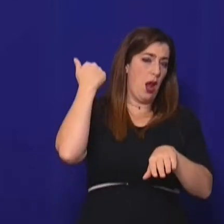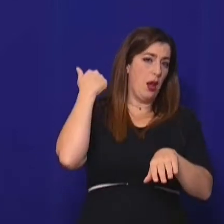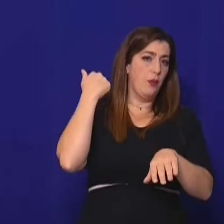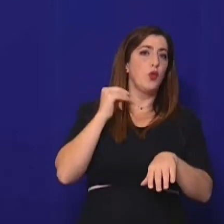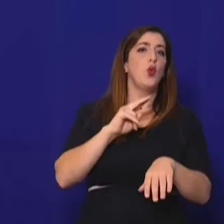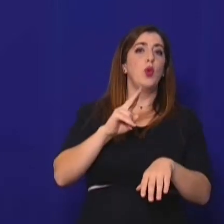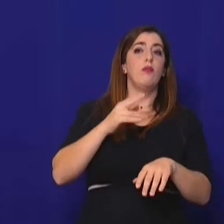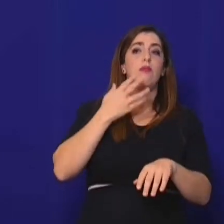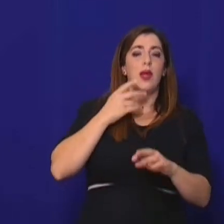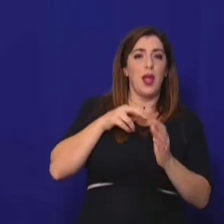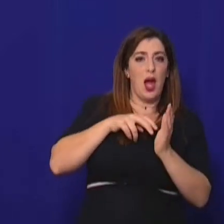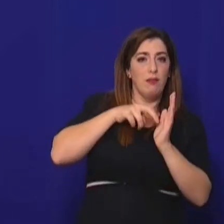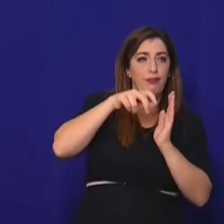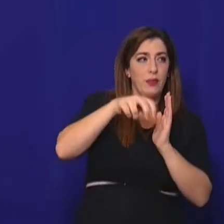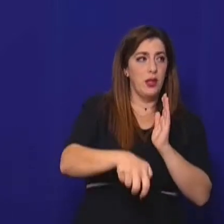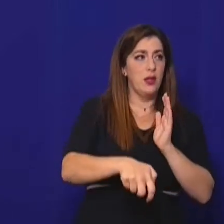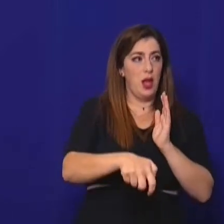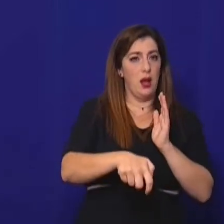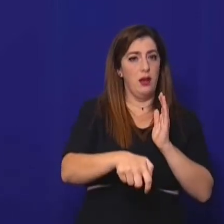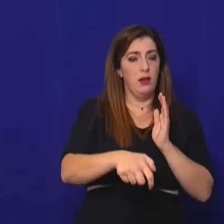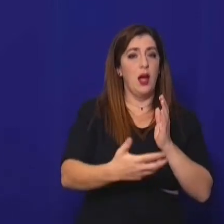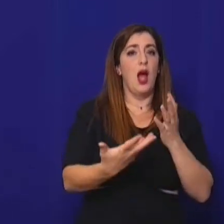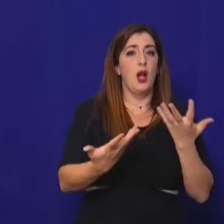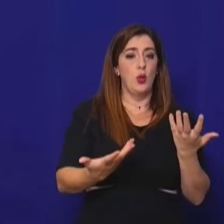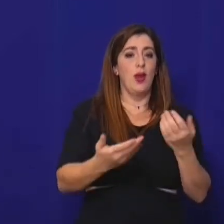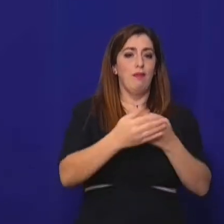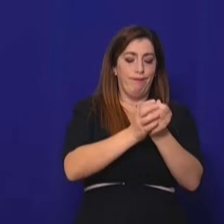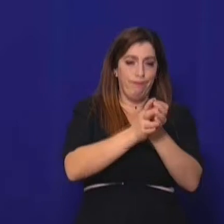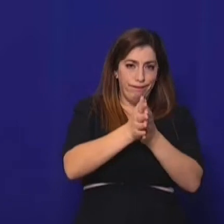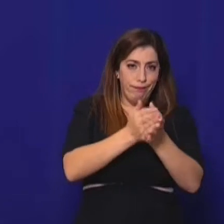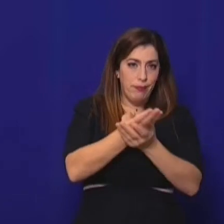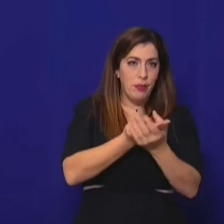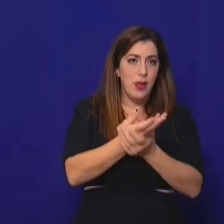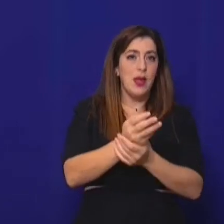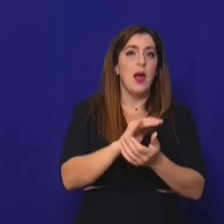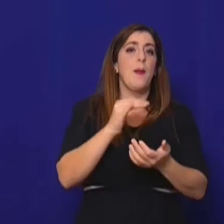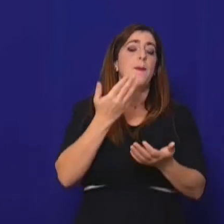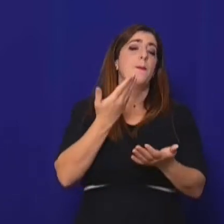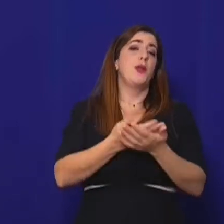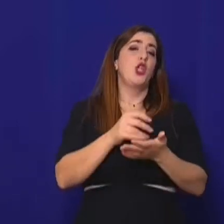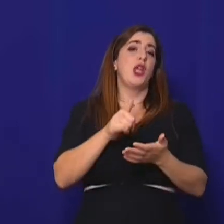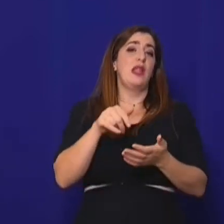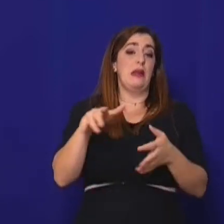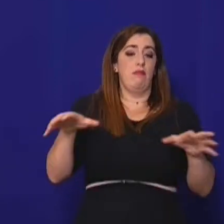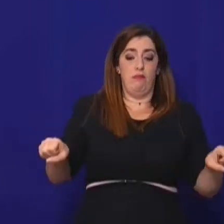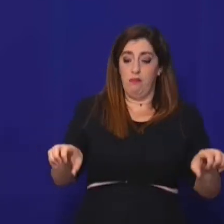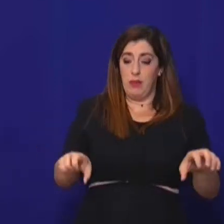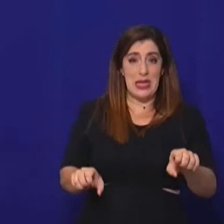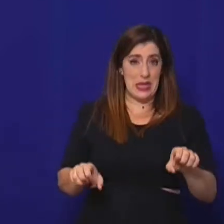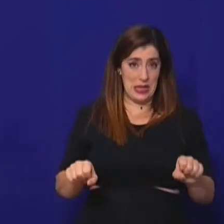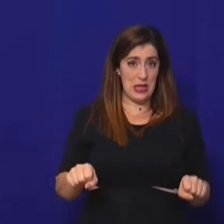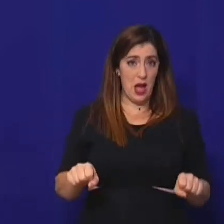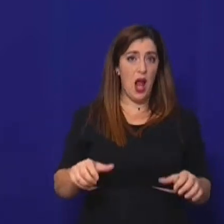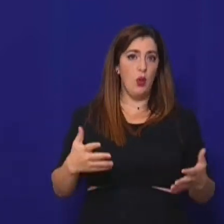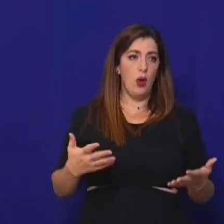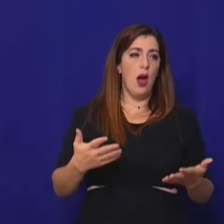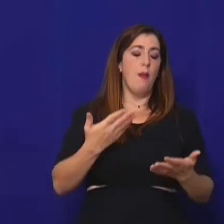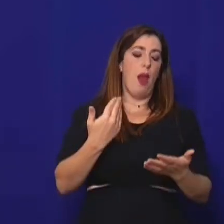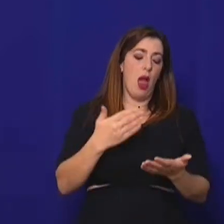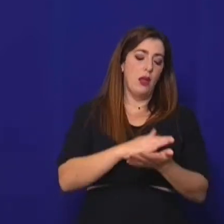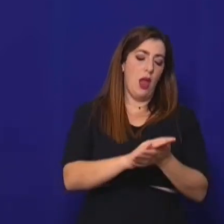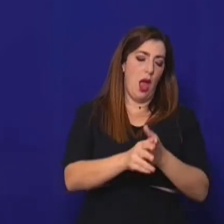tuża l-hand sanitizer ħalli jekk inti tkun missejt ma' x'imkien li seta' messu xi ħadd ieħor importanti li tintuża l-hand